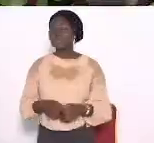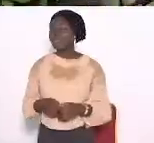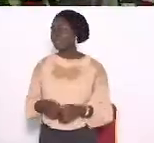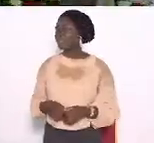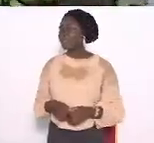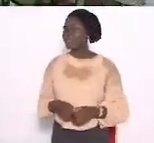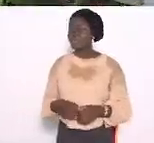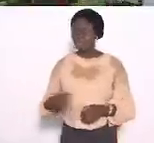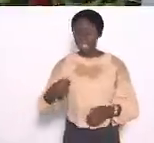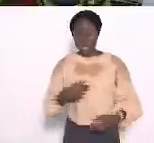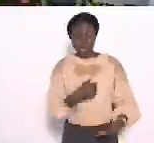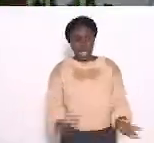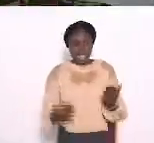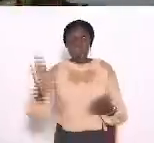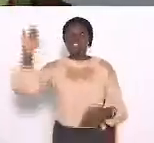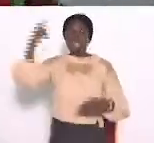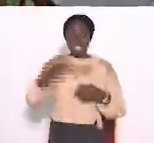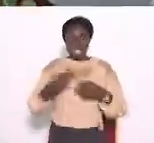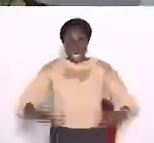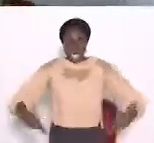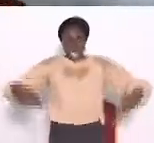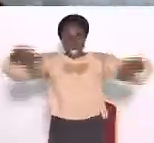jehov your